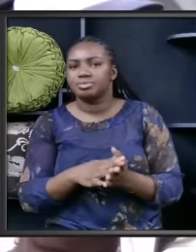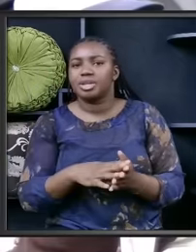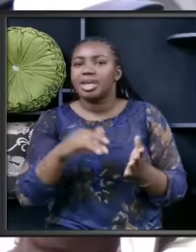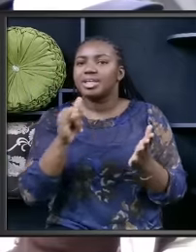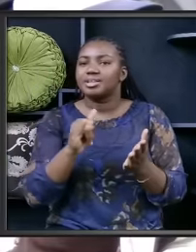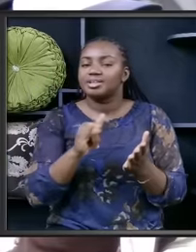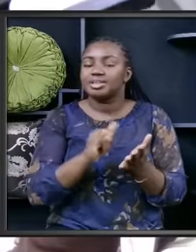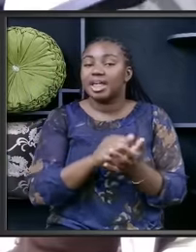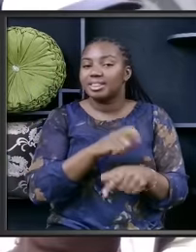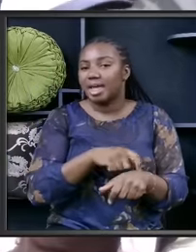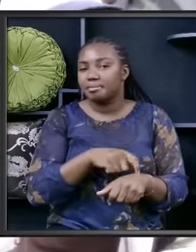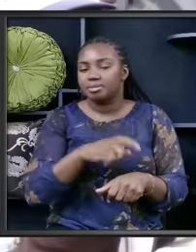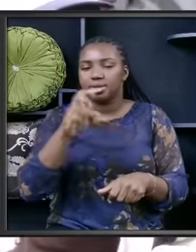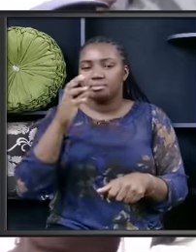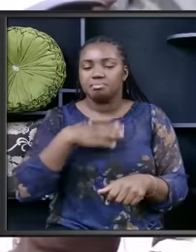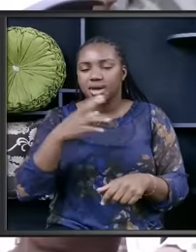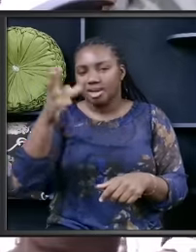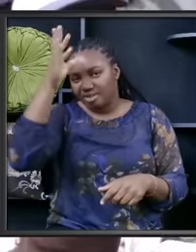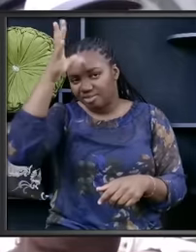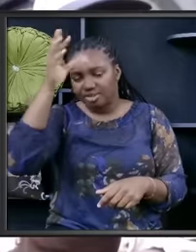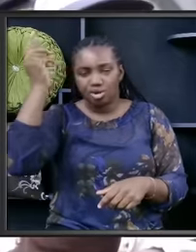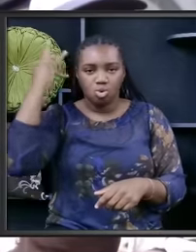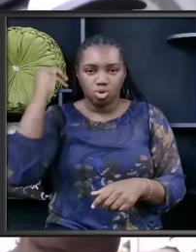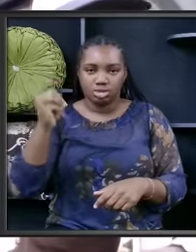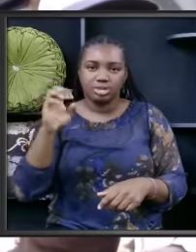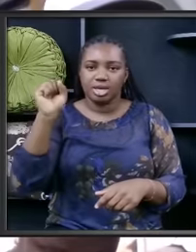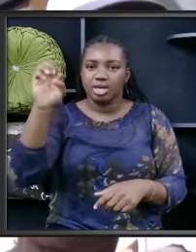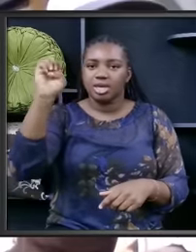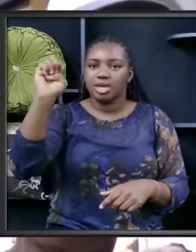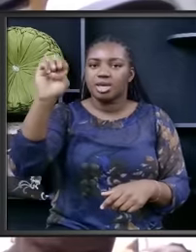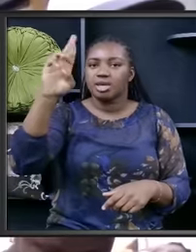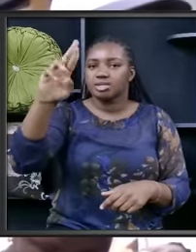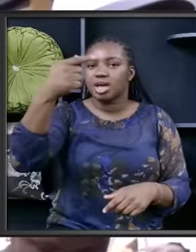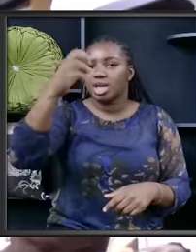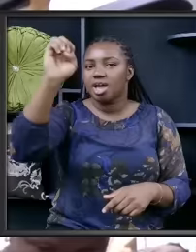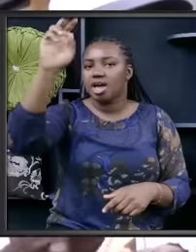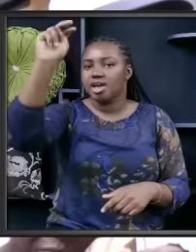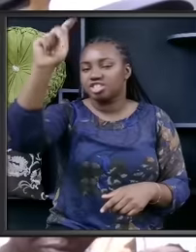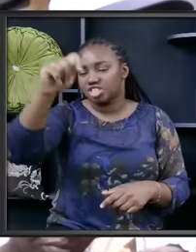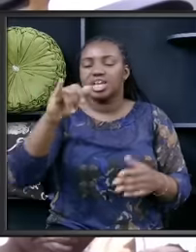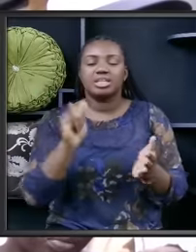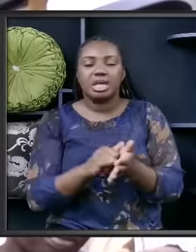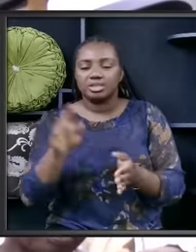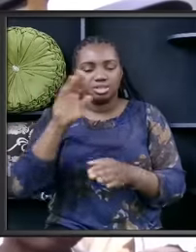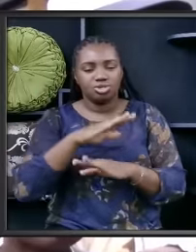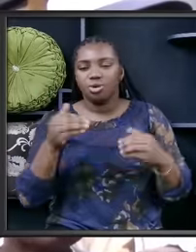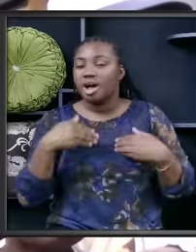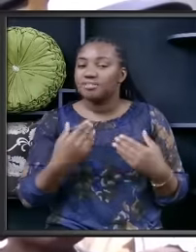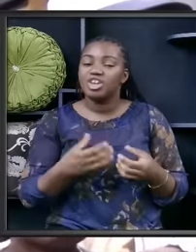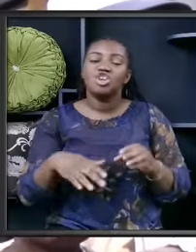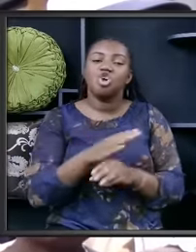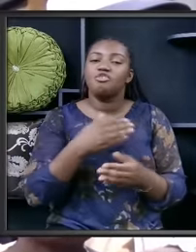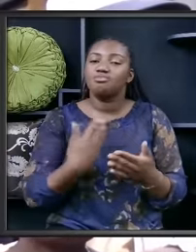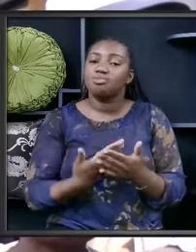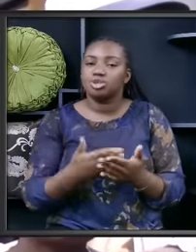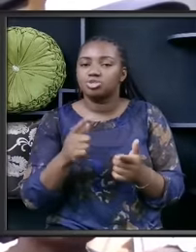One by inspector or thereabout. So he said, no, that had too much money to come and train me for school. Say, I go all these men where they come for